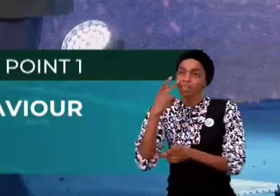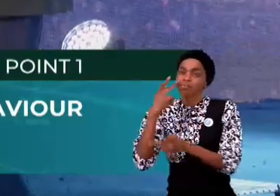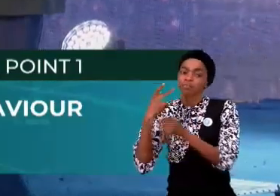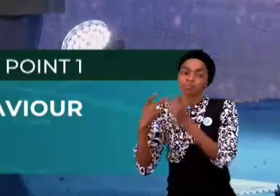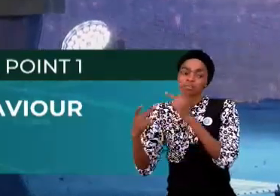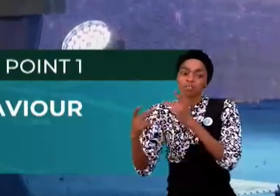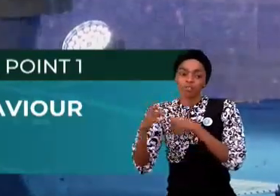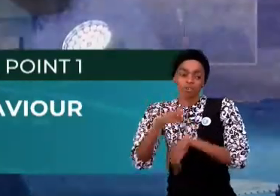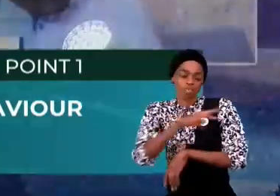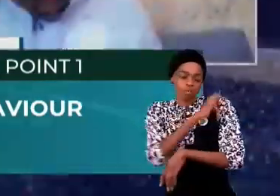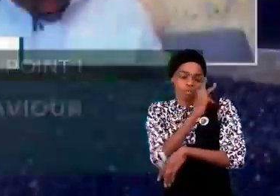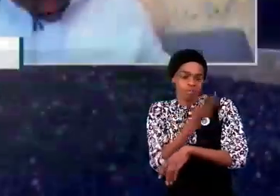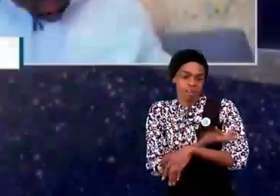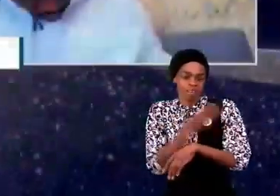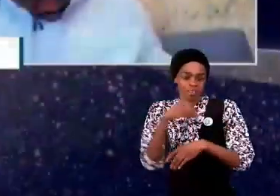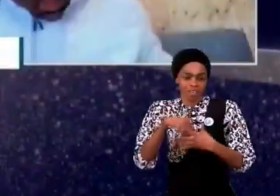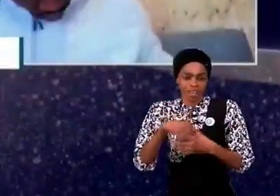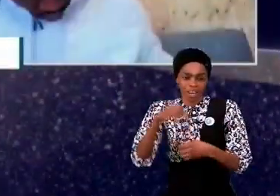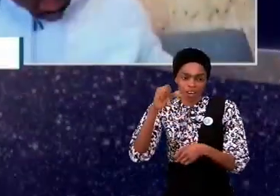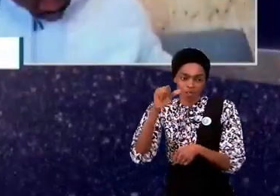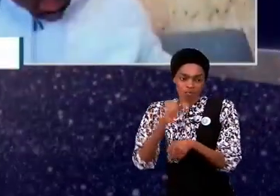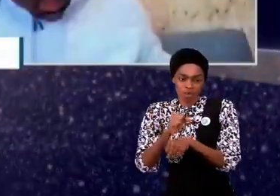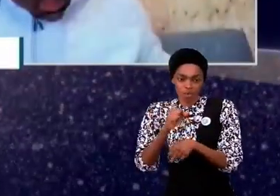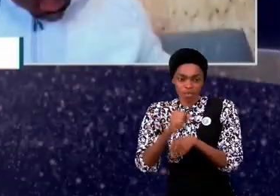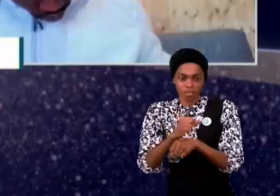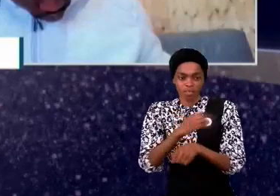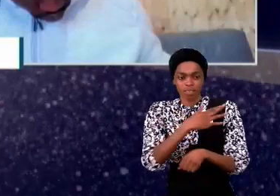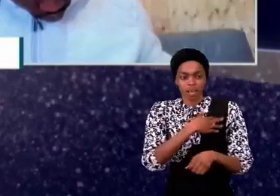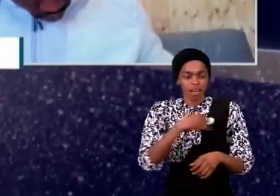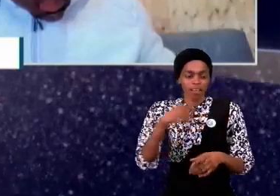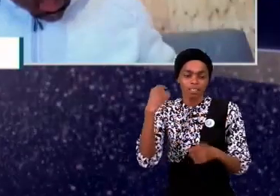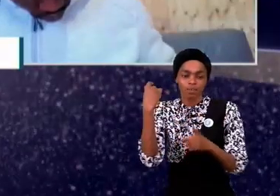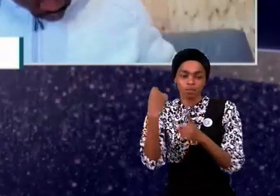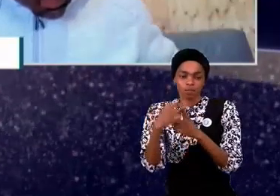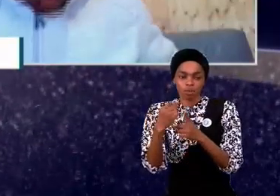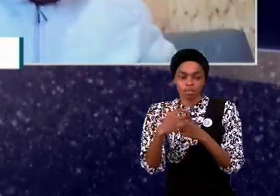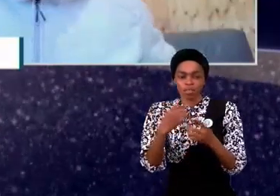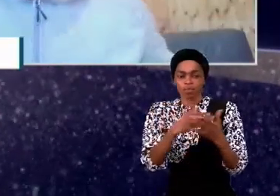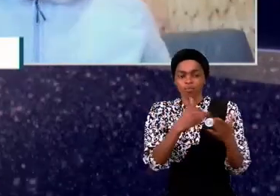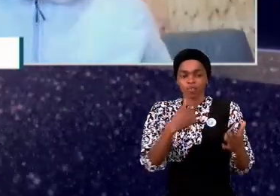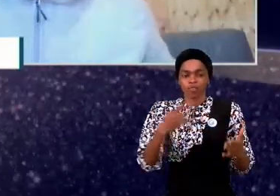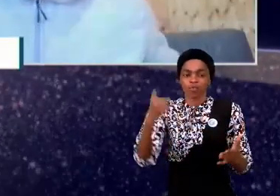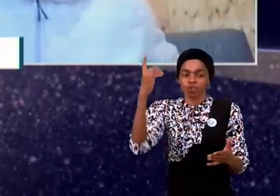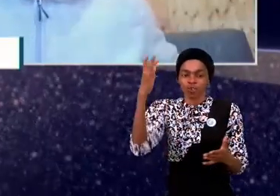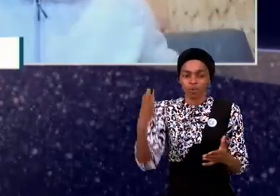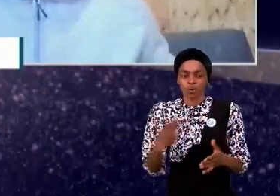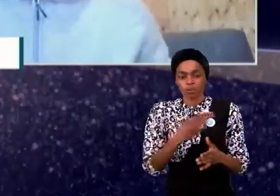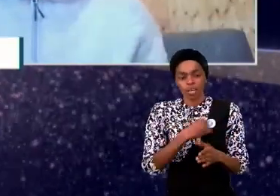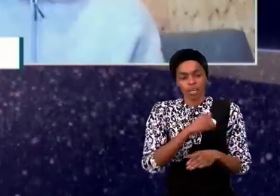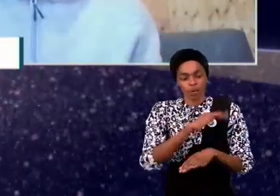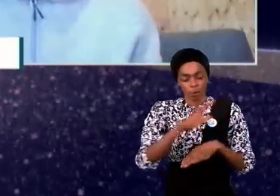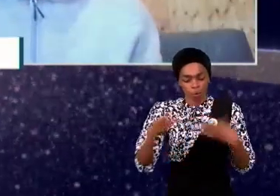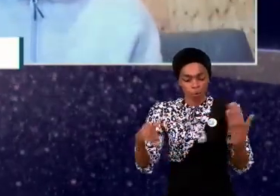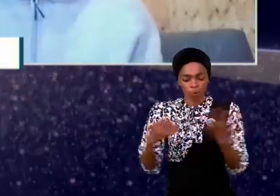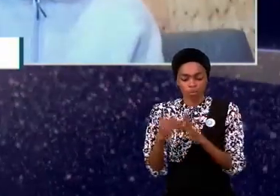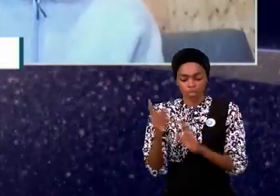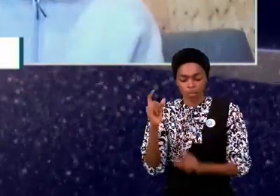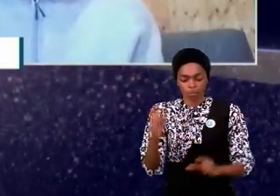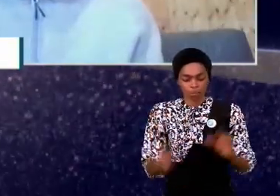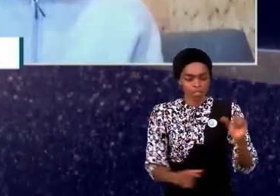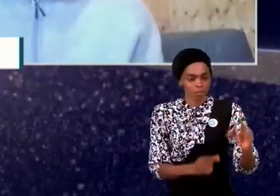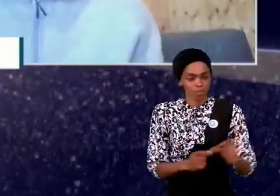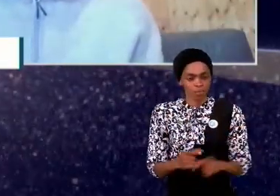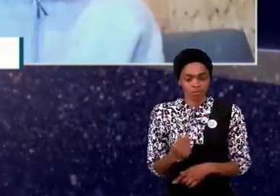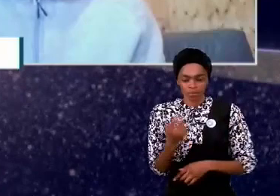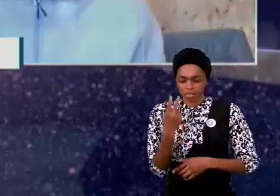all the people. See the description of Christ there. That Christ is mighty,